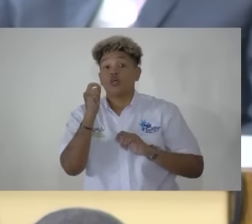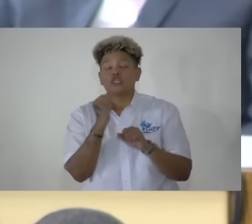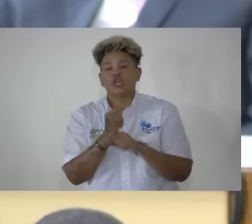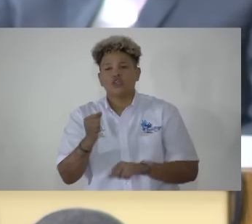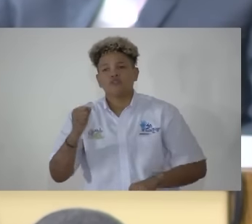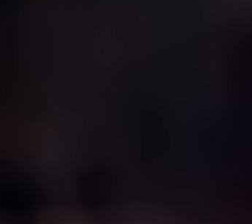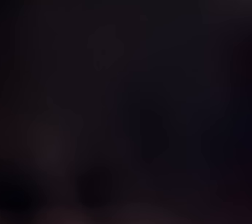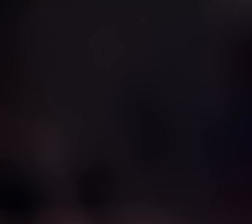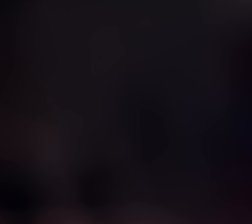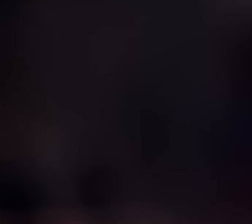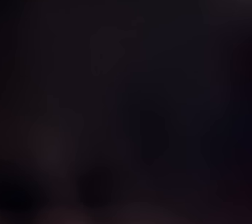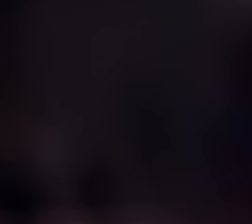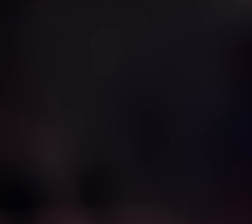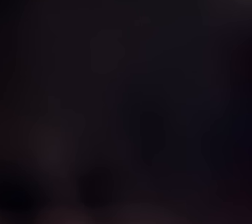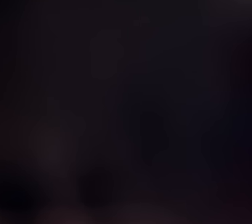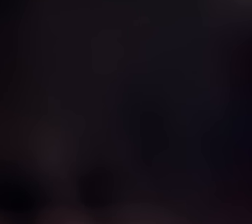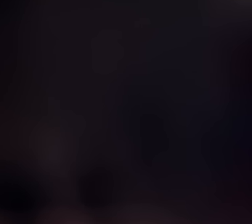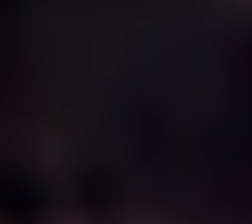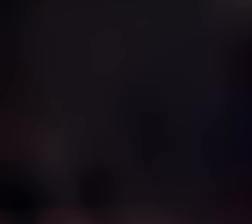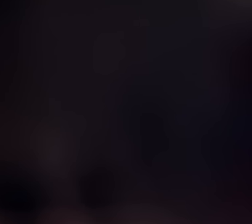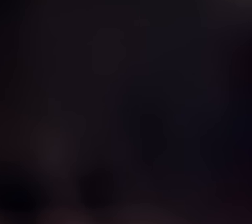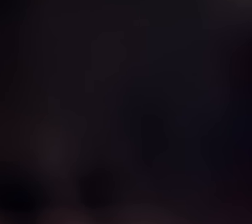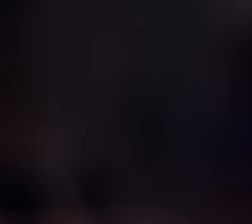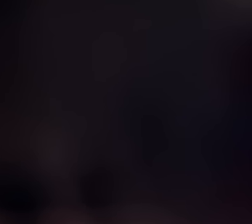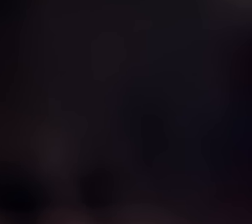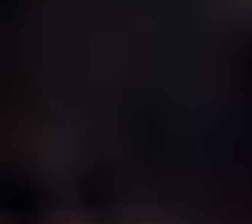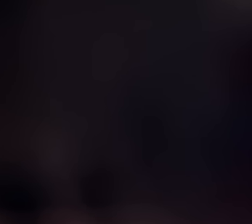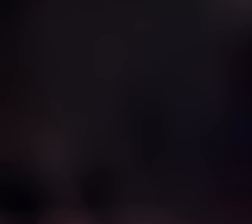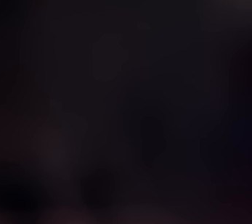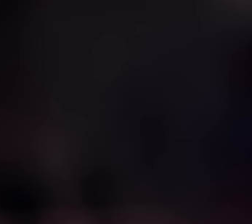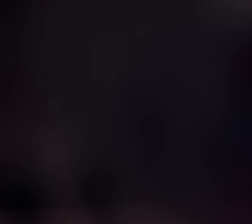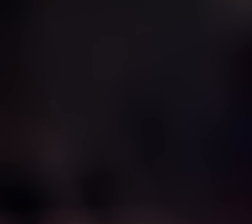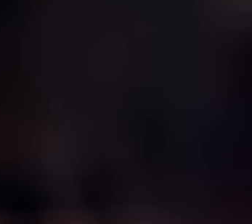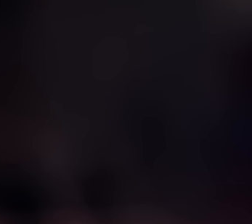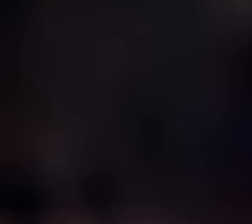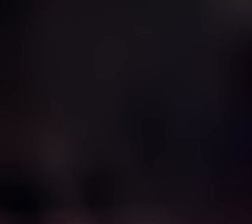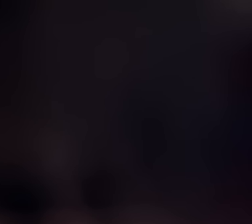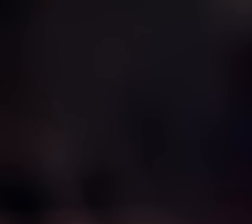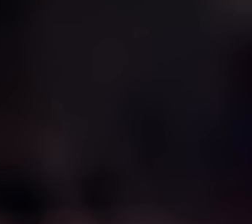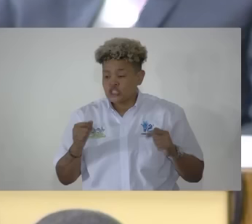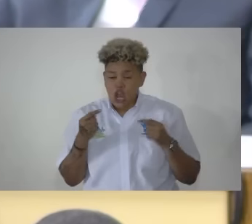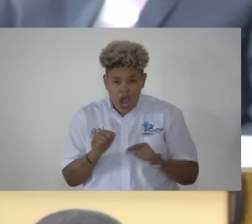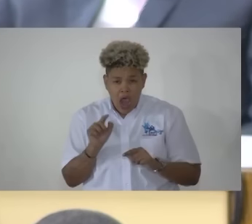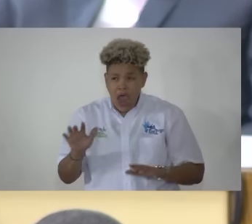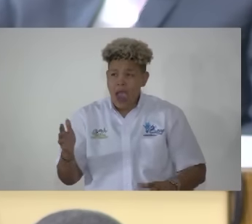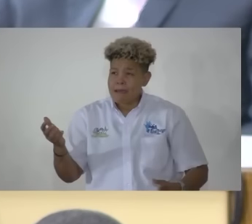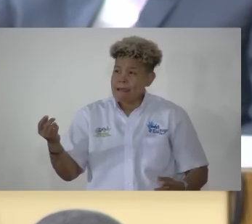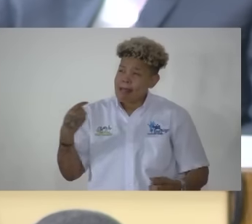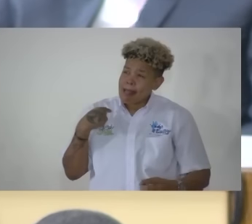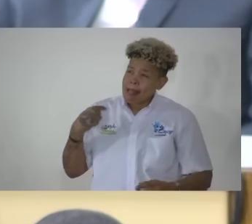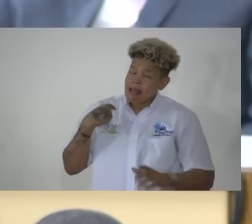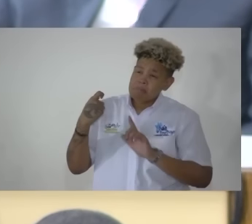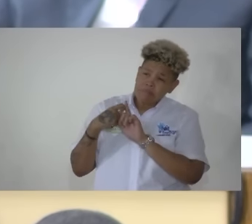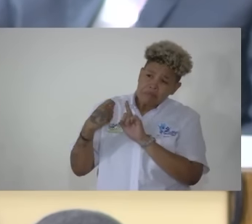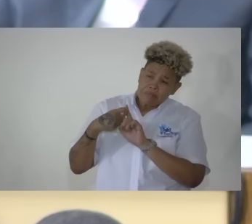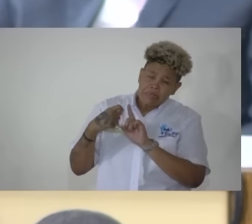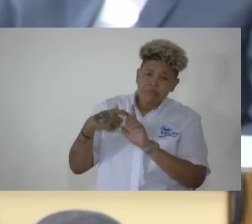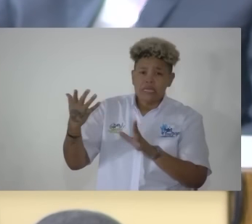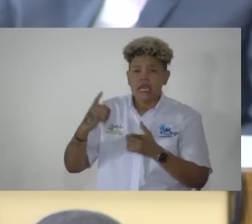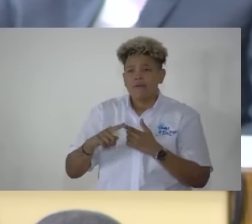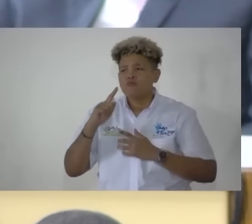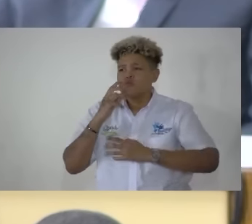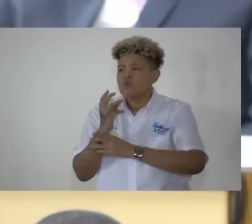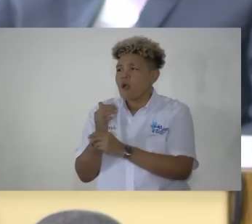prison. The protection orders are intended to guard against potential harm. From harassment to